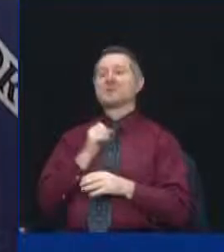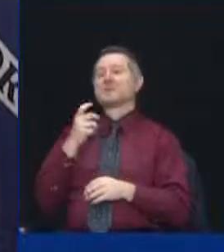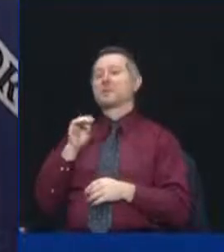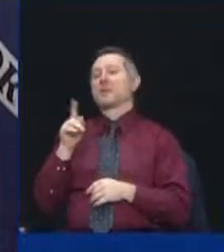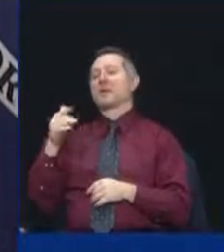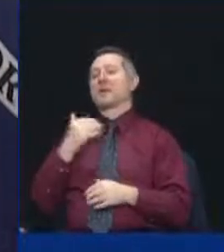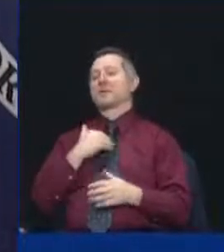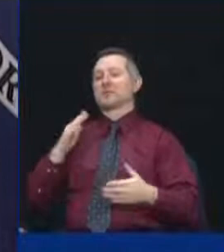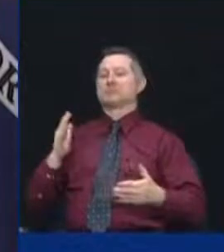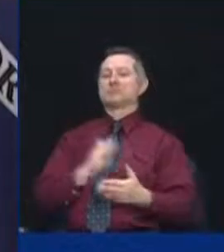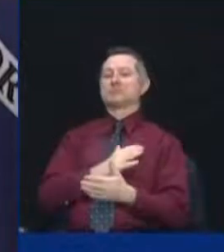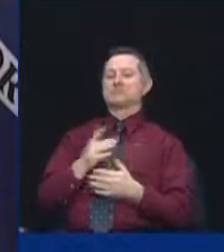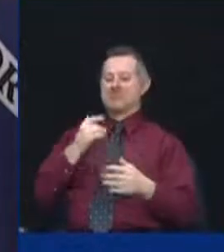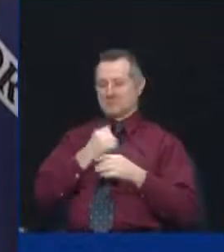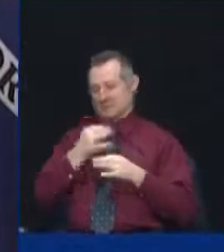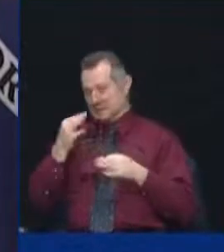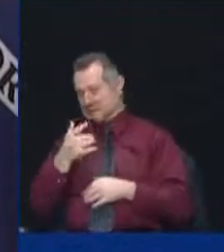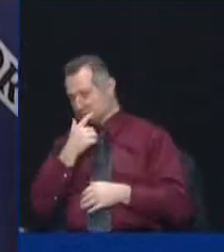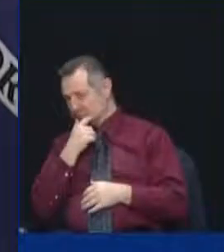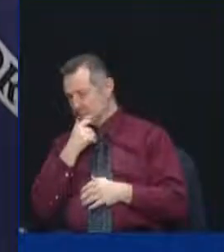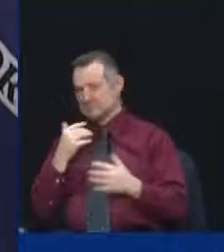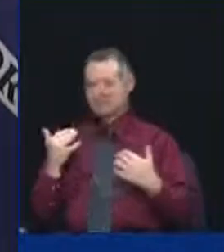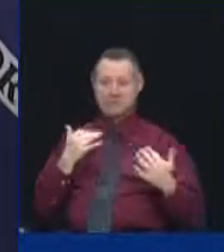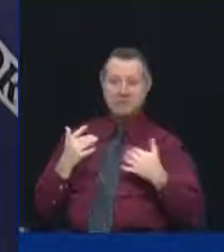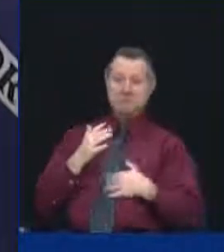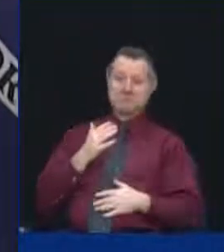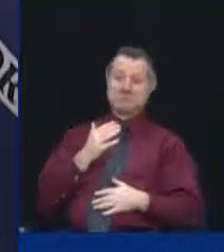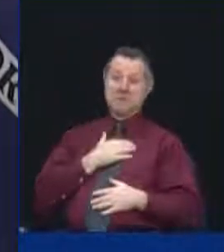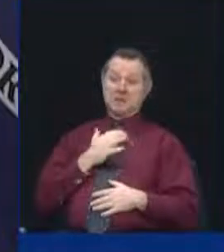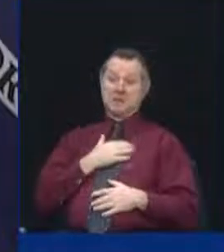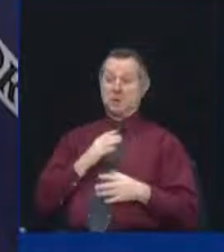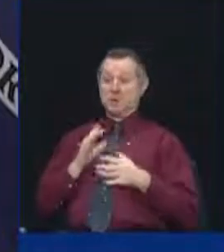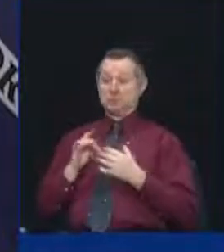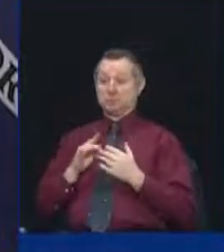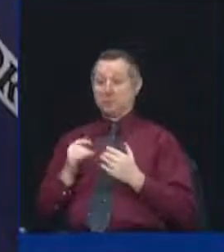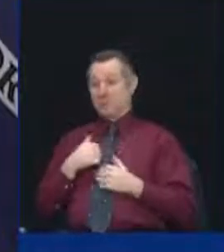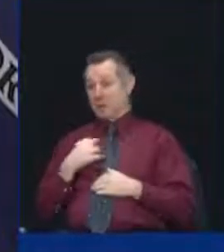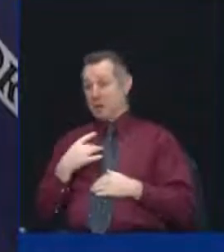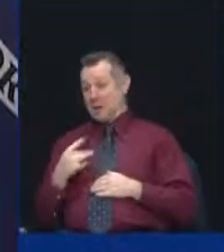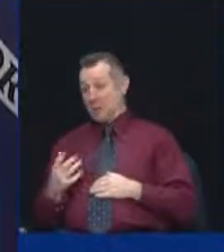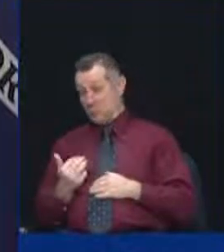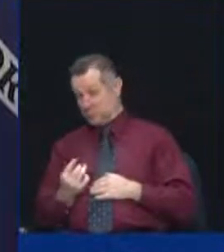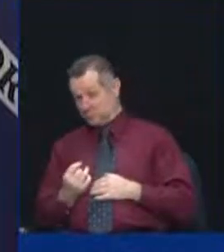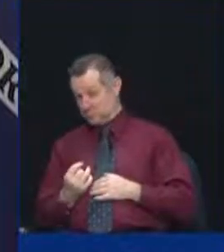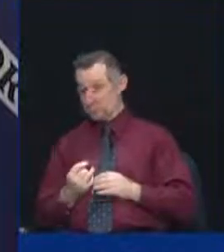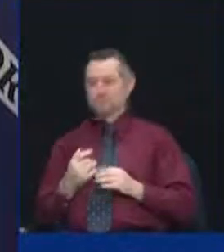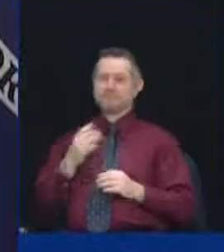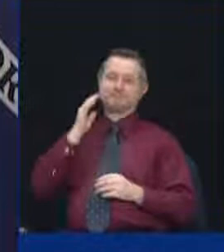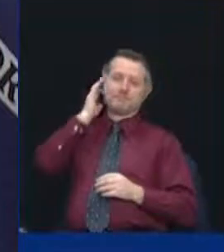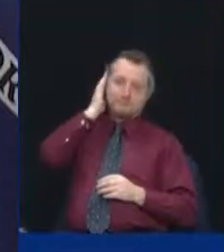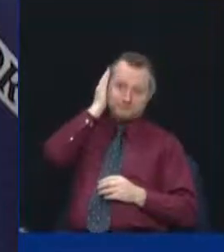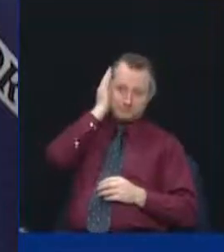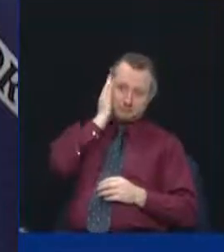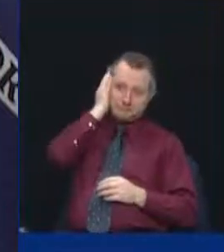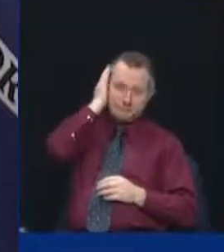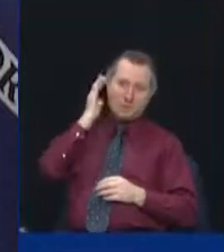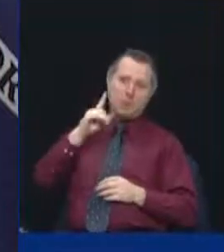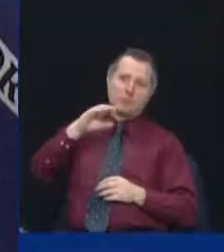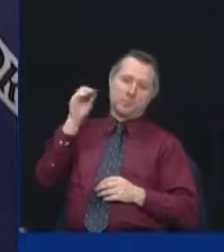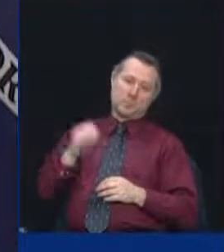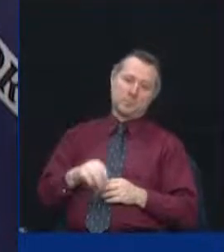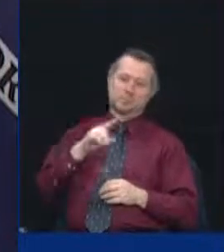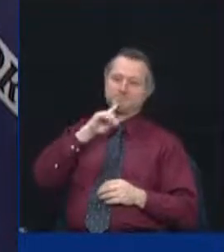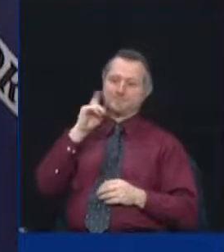options. My option that I like is 100%